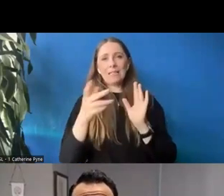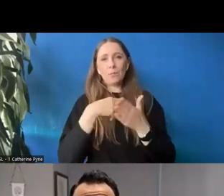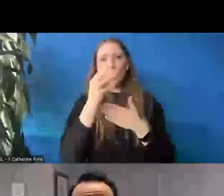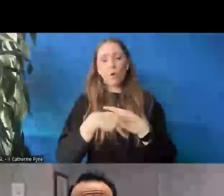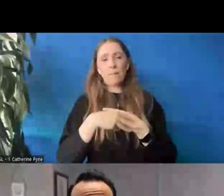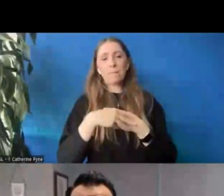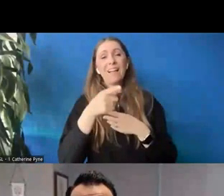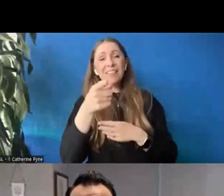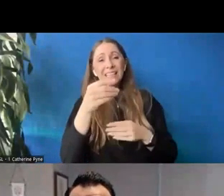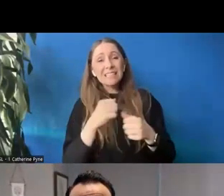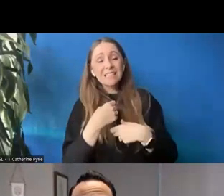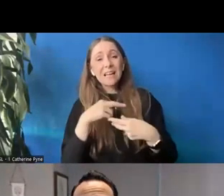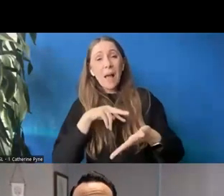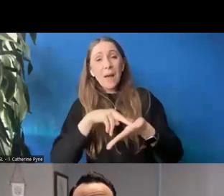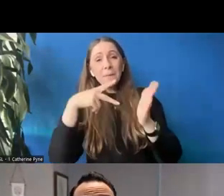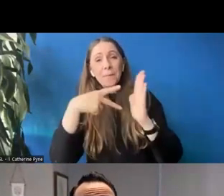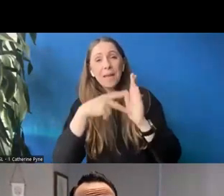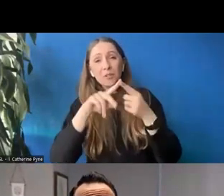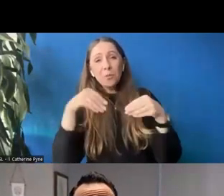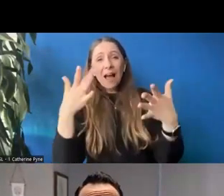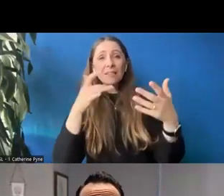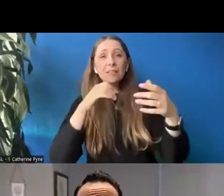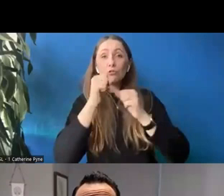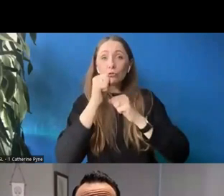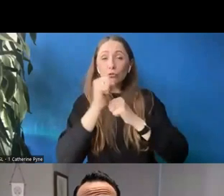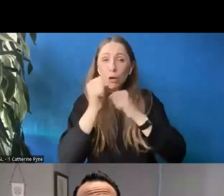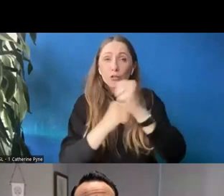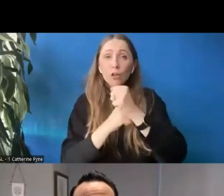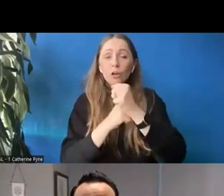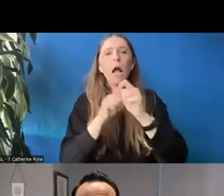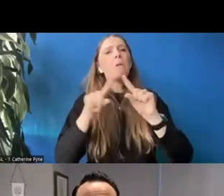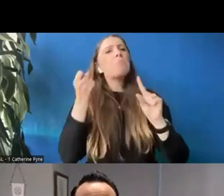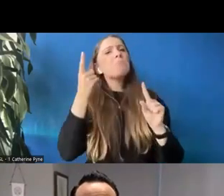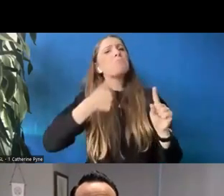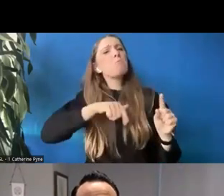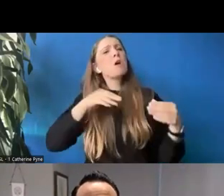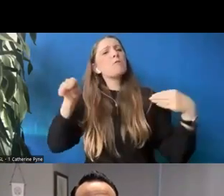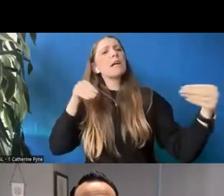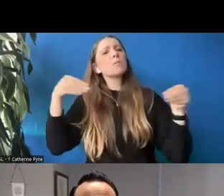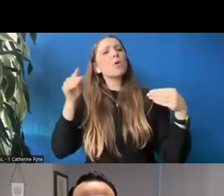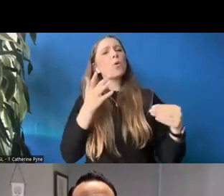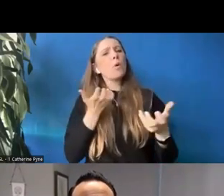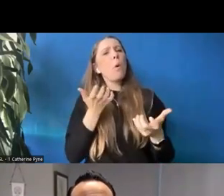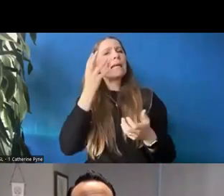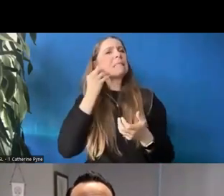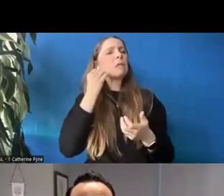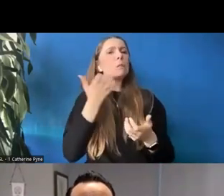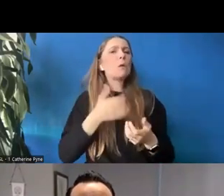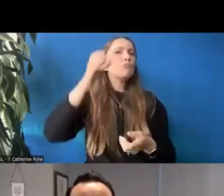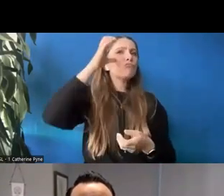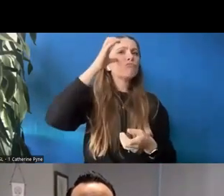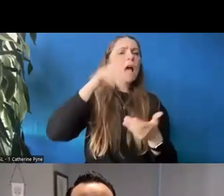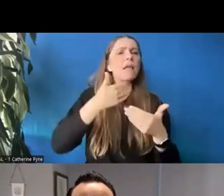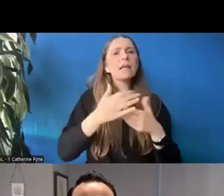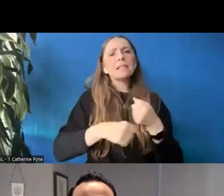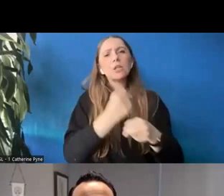meant to provide structure, but also be flexible so that the department and the committee can gain experience over the next year